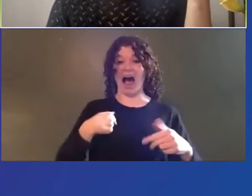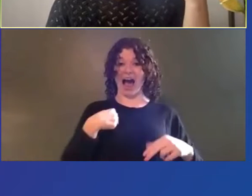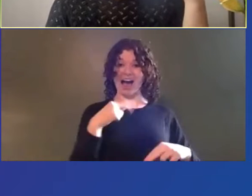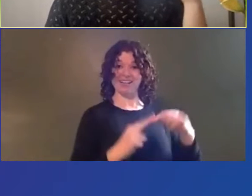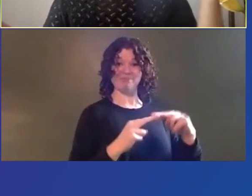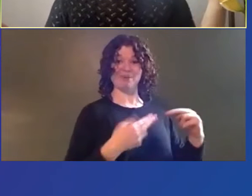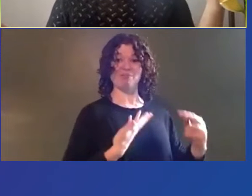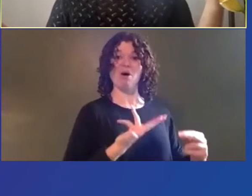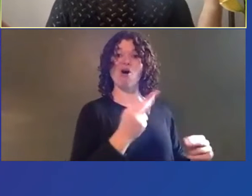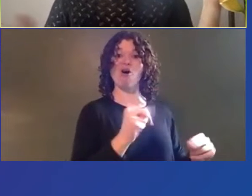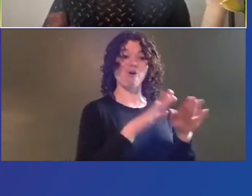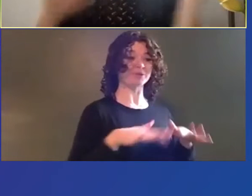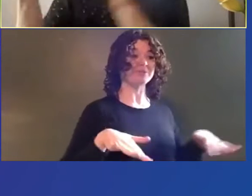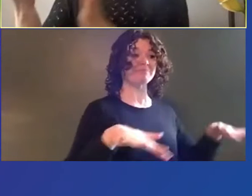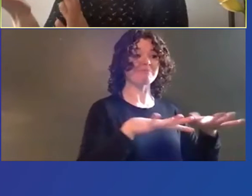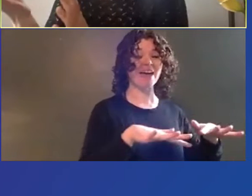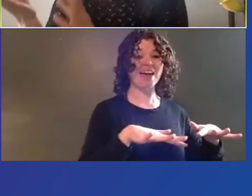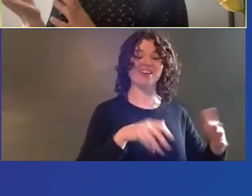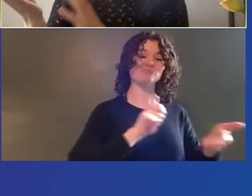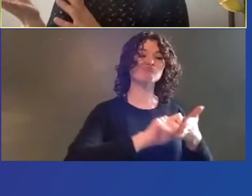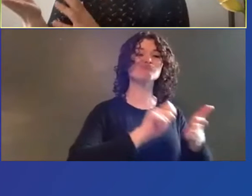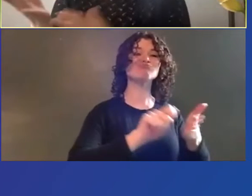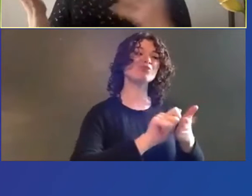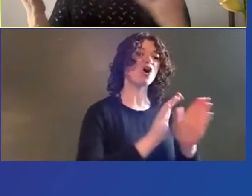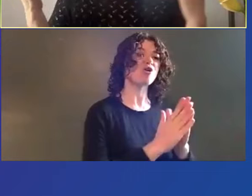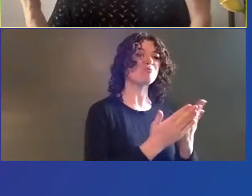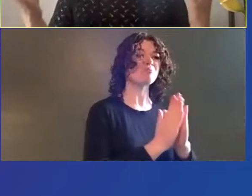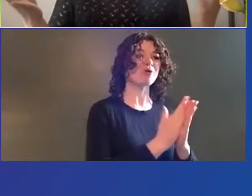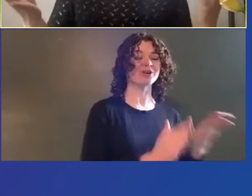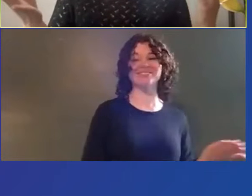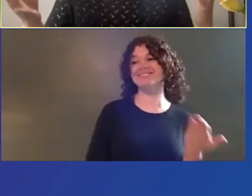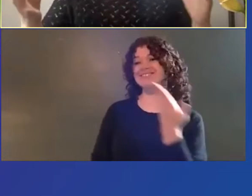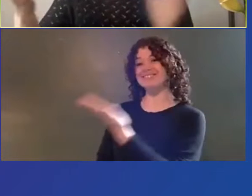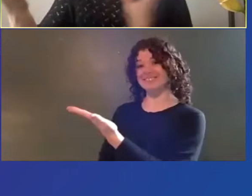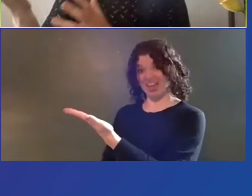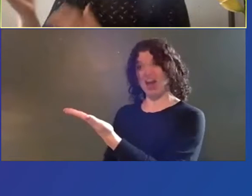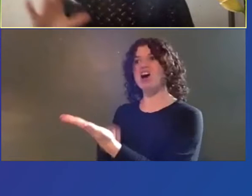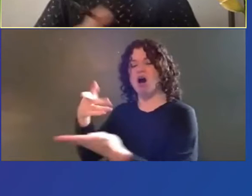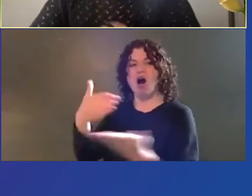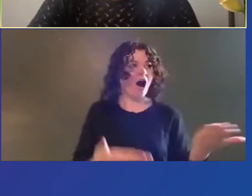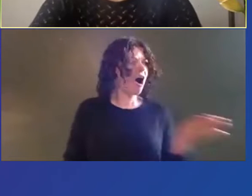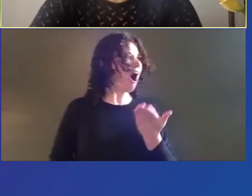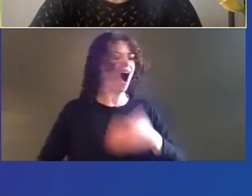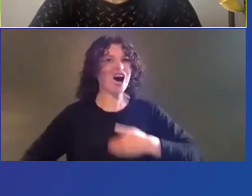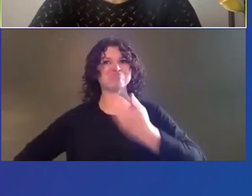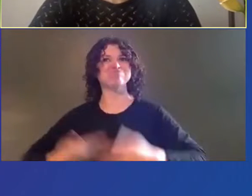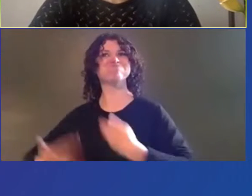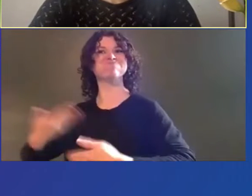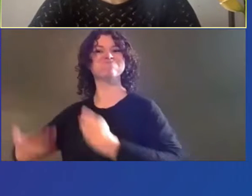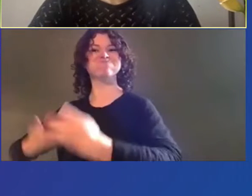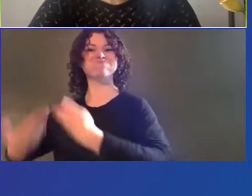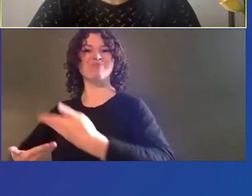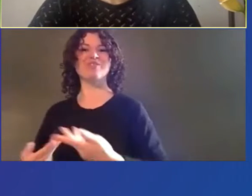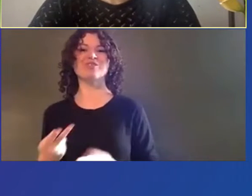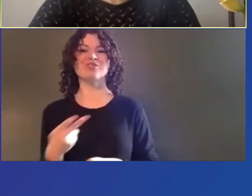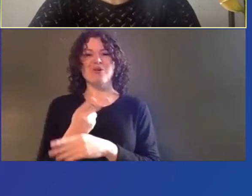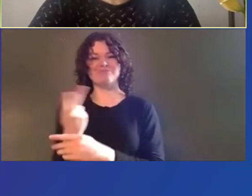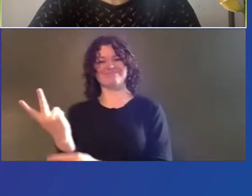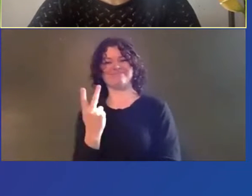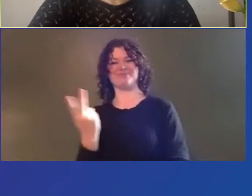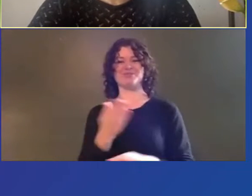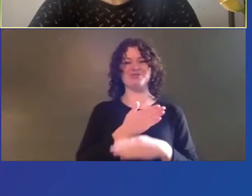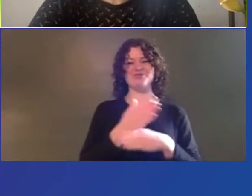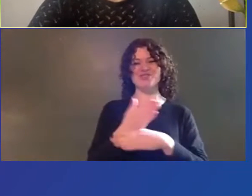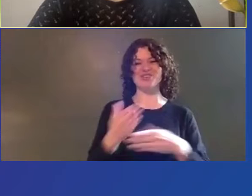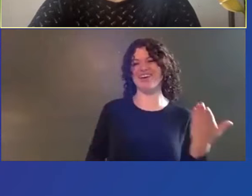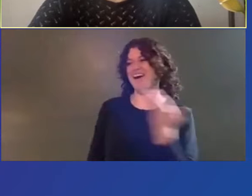know, I wrote a book on how to build a dance floor, and you're the person who took that and ran with it, and now there's another dance floor in New York City on a